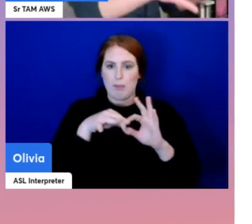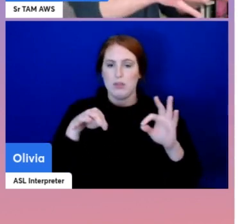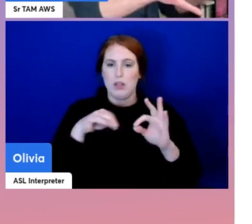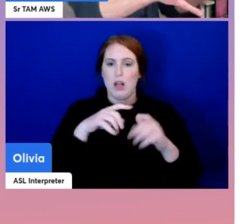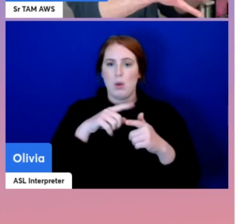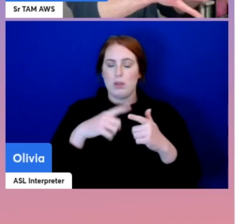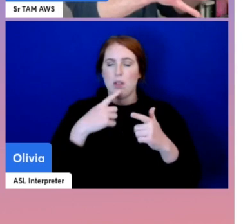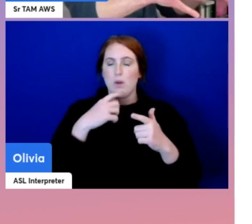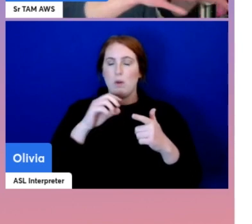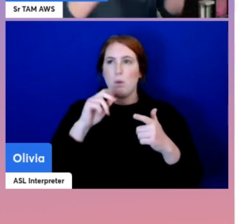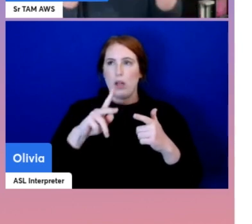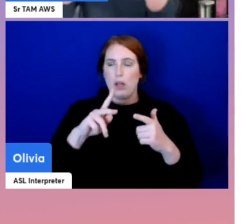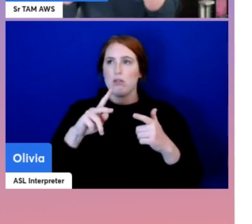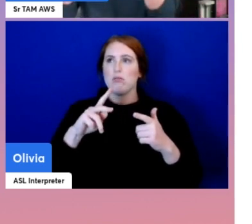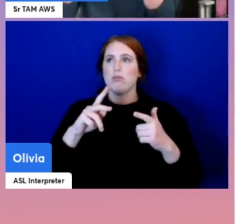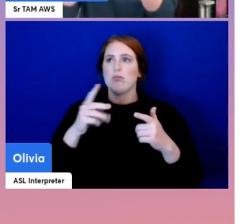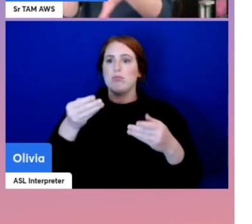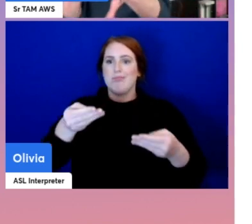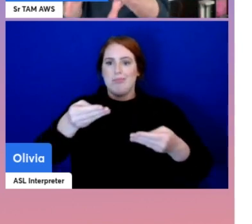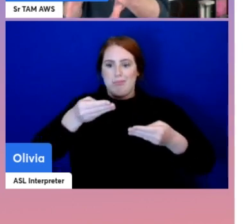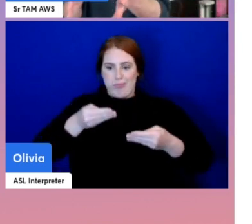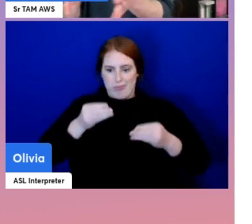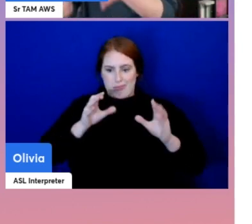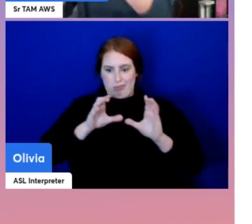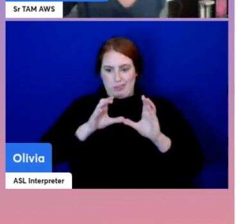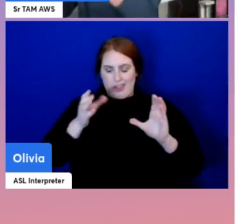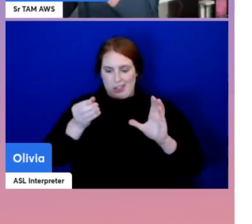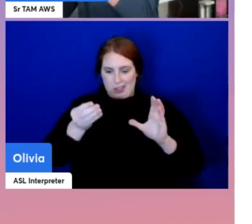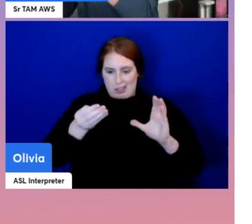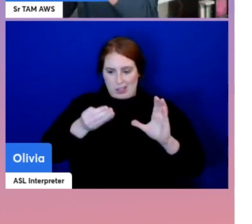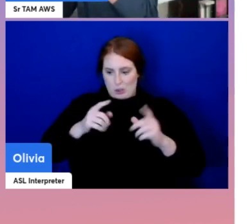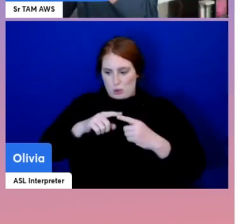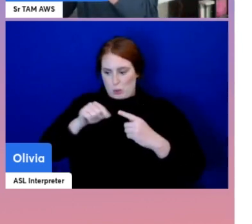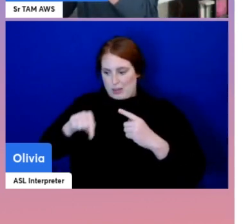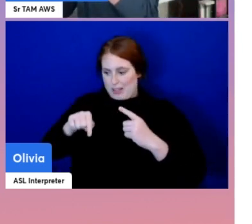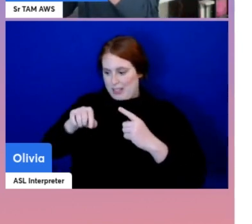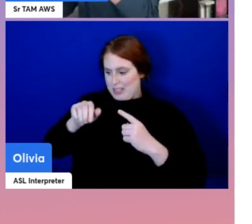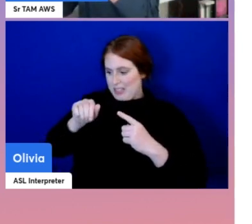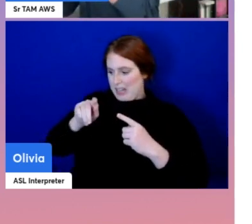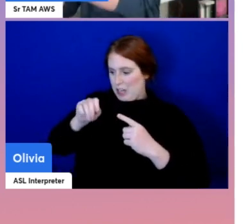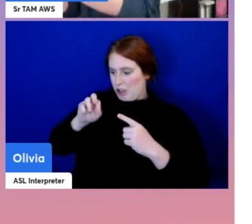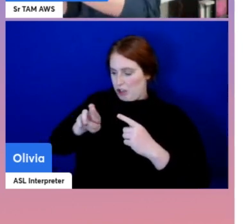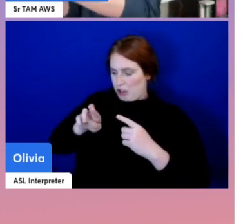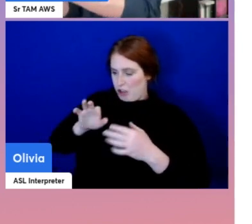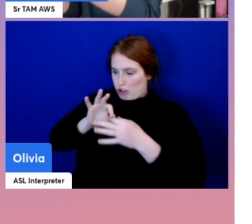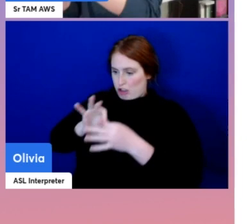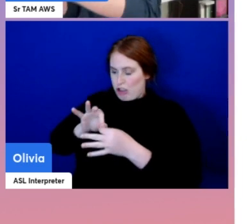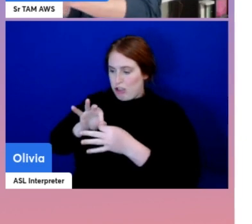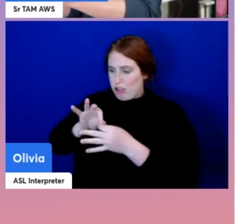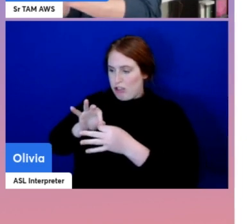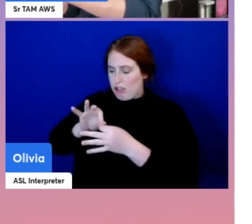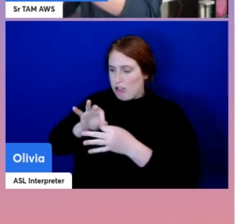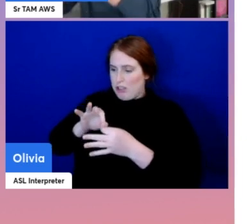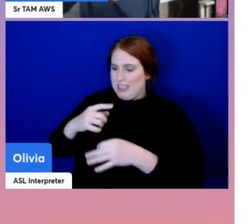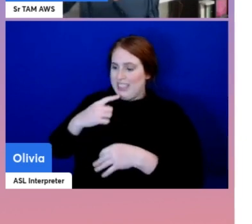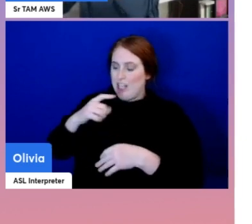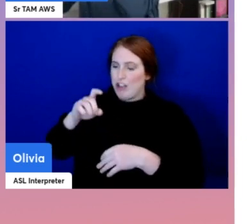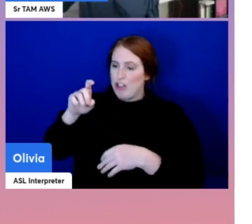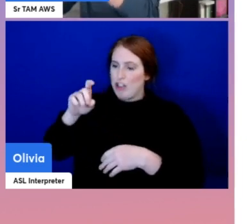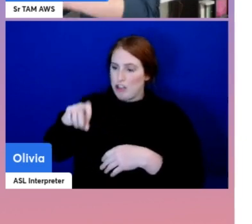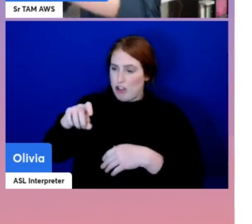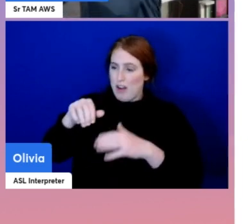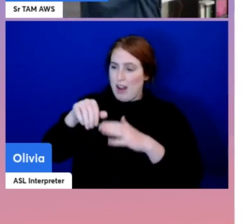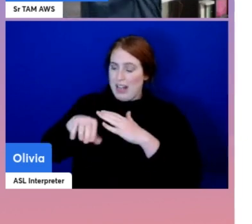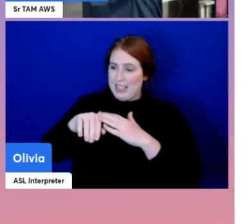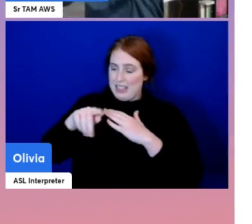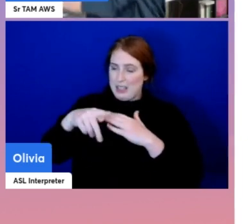someone passing me a certificate. They're passing it to this anchor. They're saying that they should have access to this profile. And they're